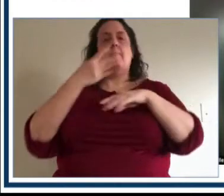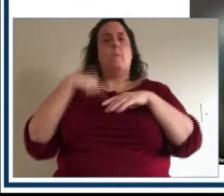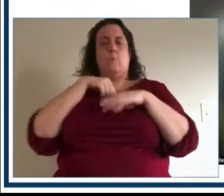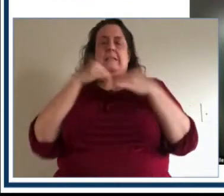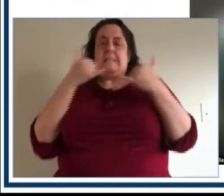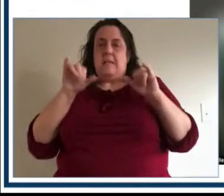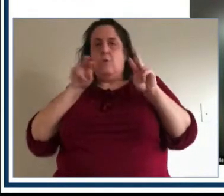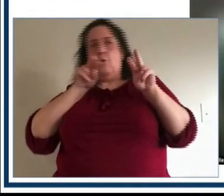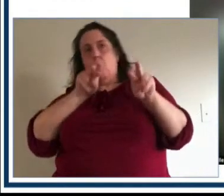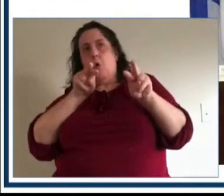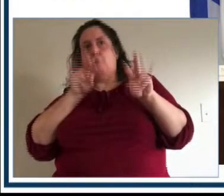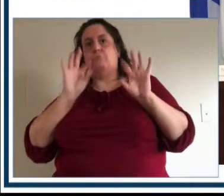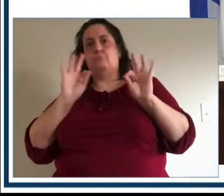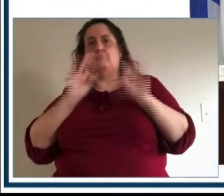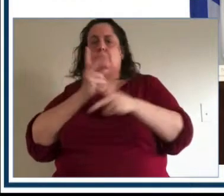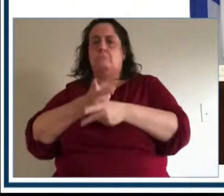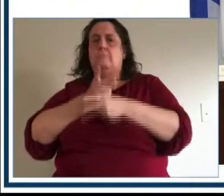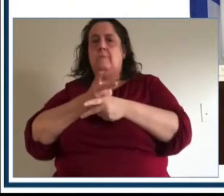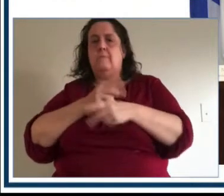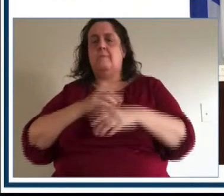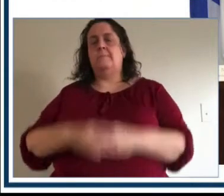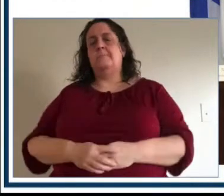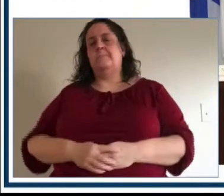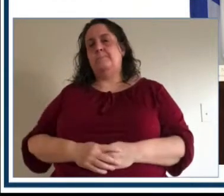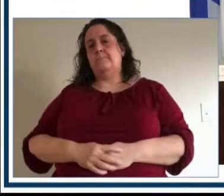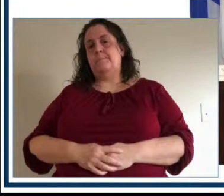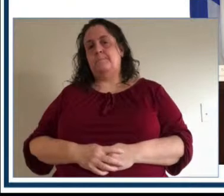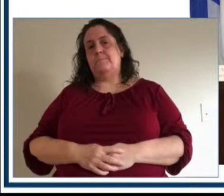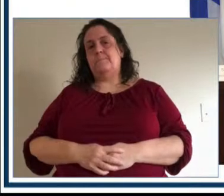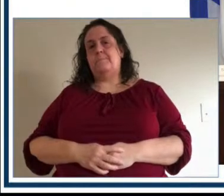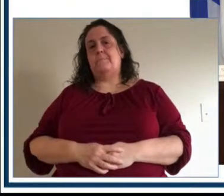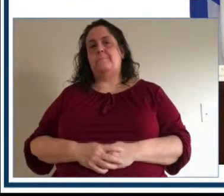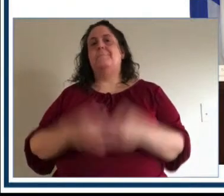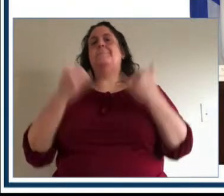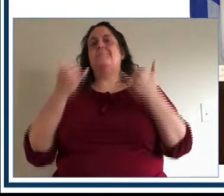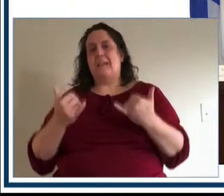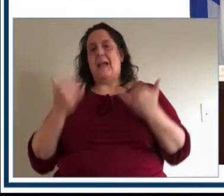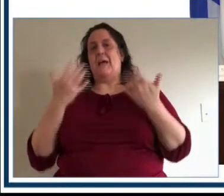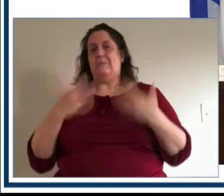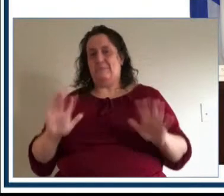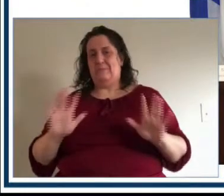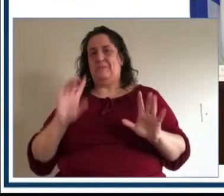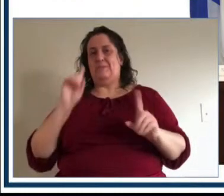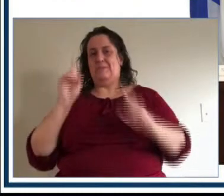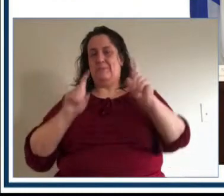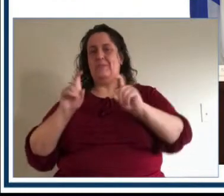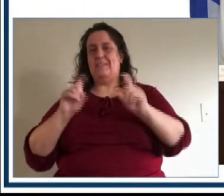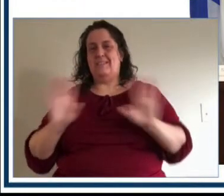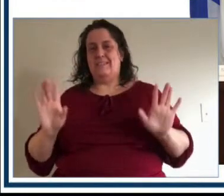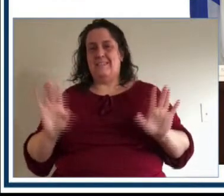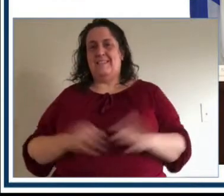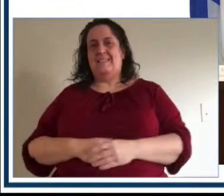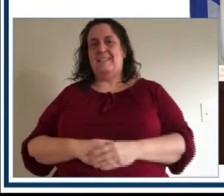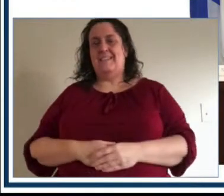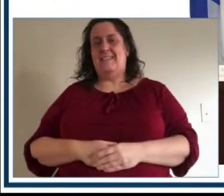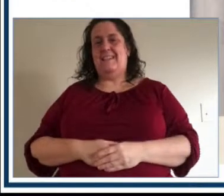closely. Okay, and now we're done. Nobody ever wants to go